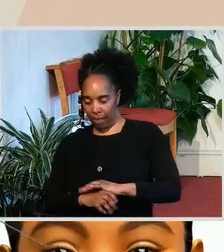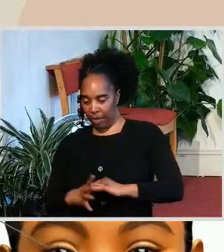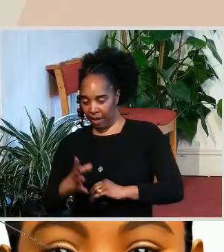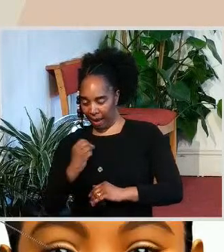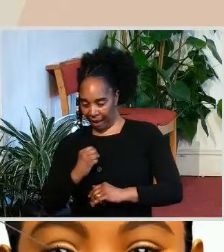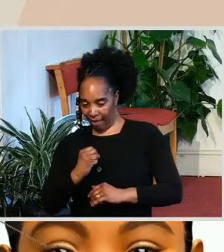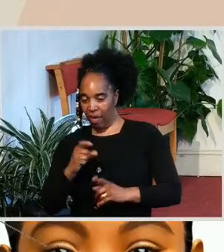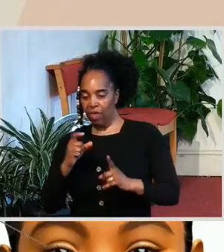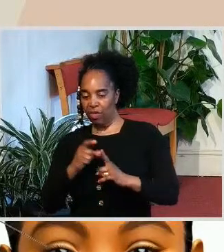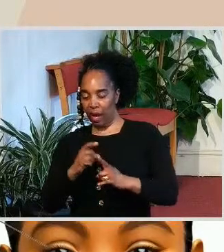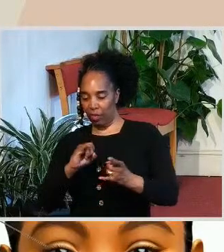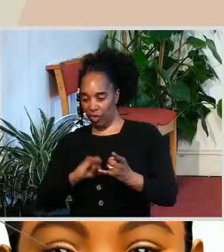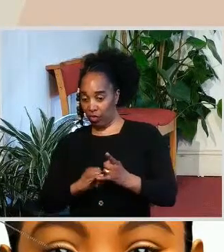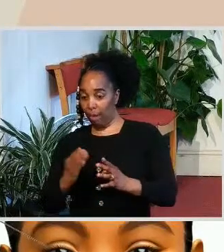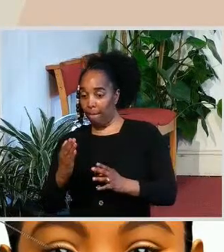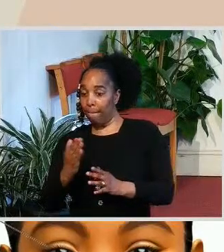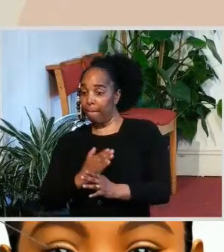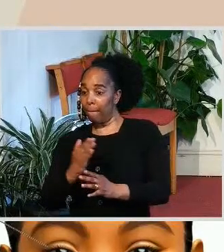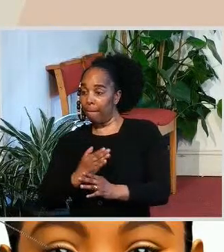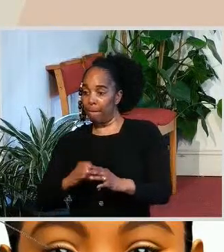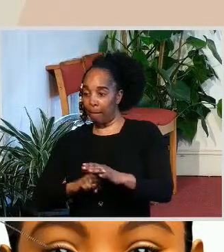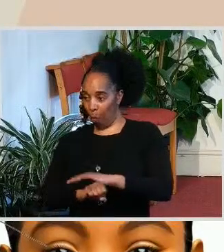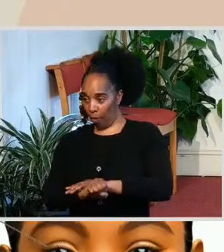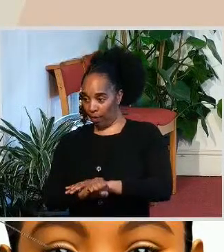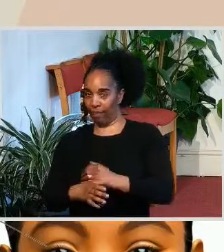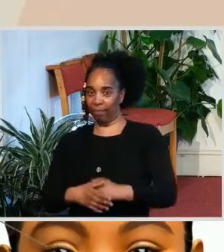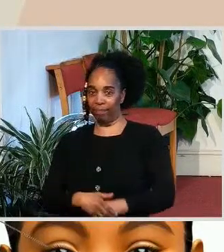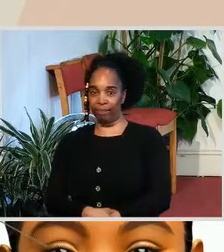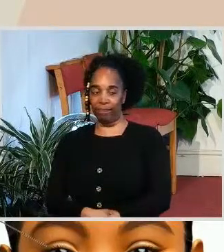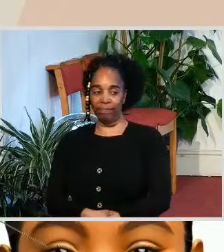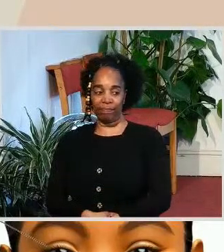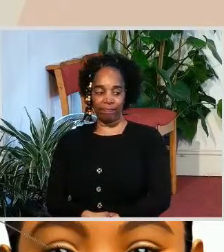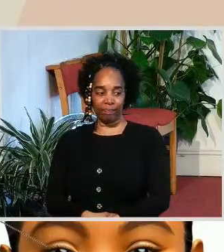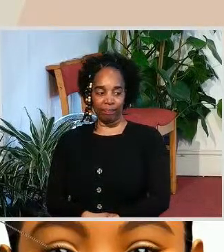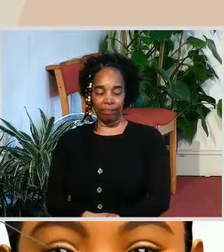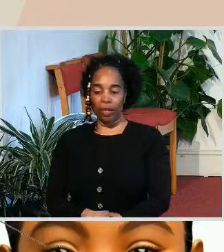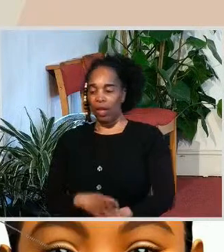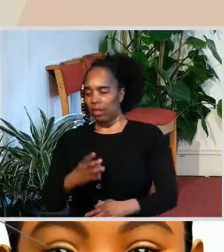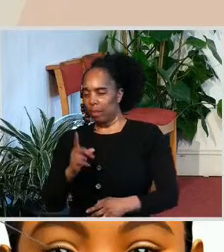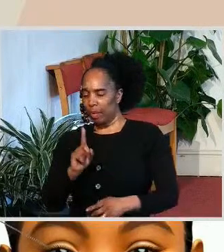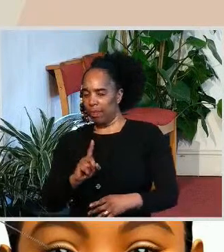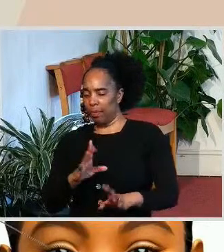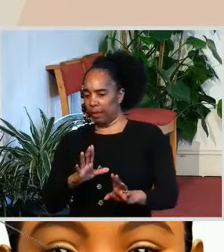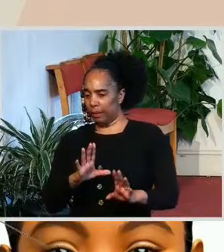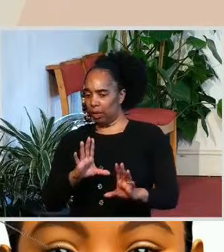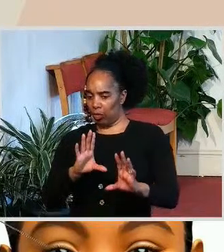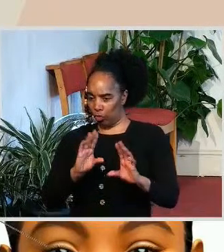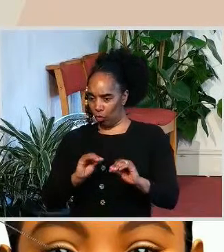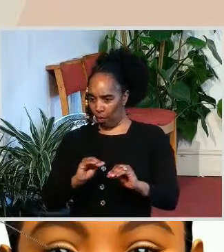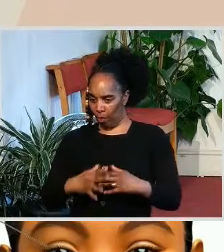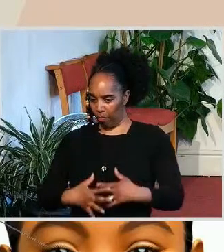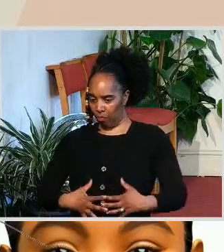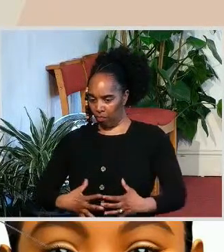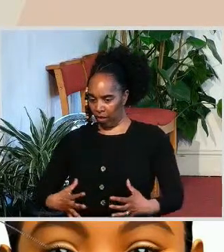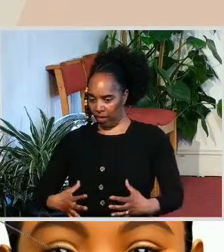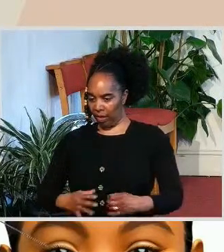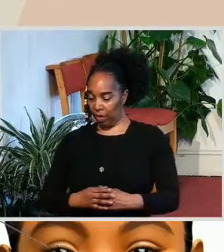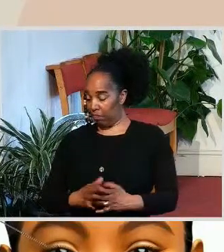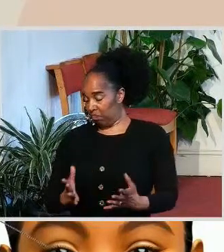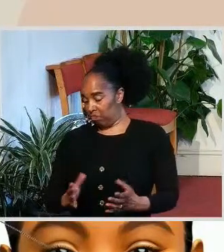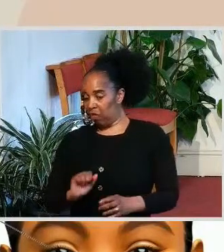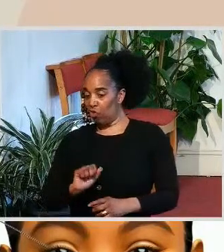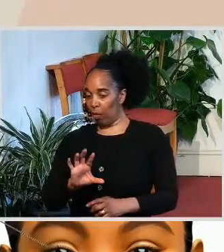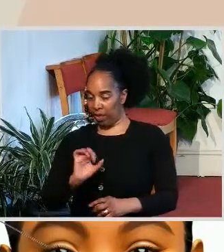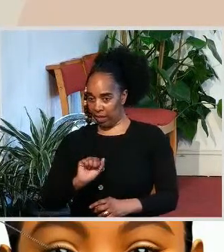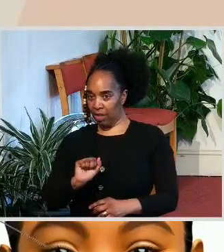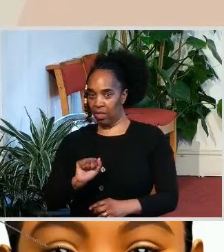makeup of your unborn child, and some individuals may be given the option of carrying through with the pregnancy or not. But in